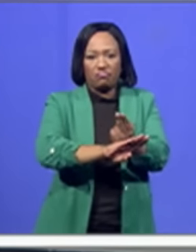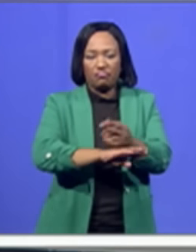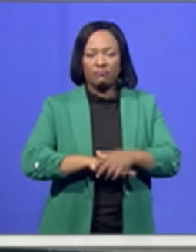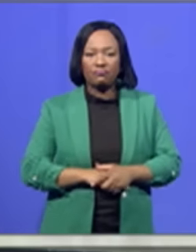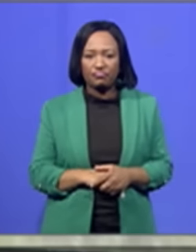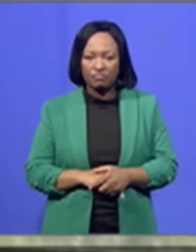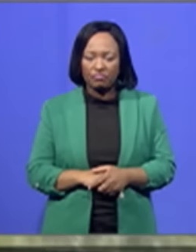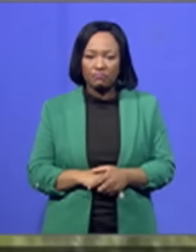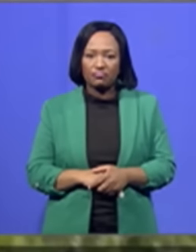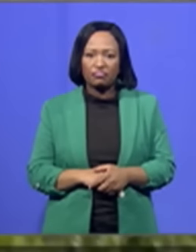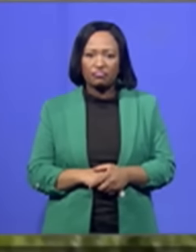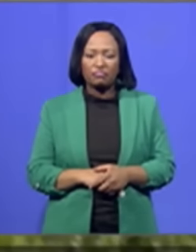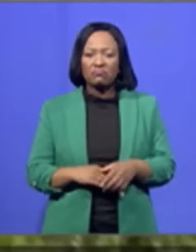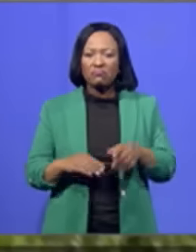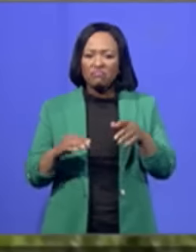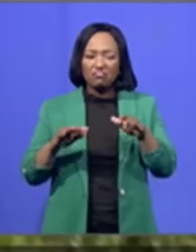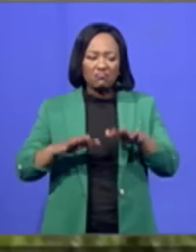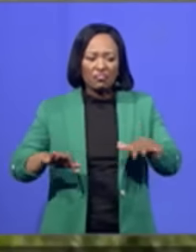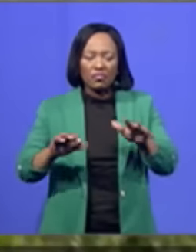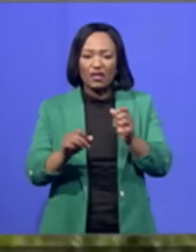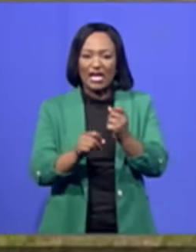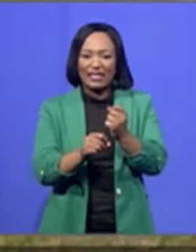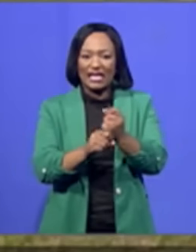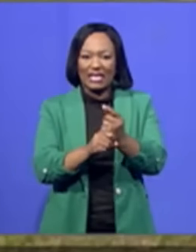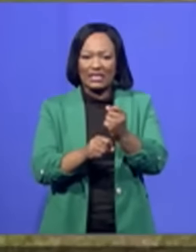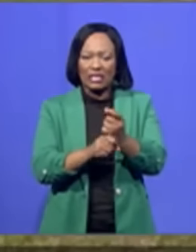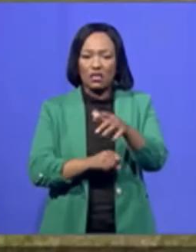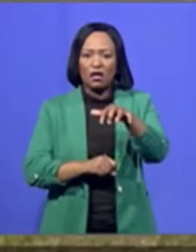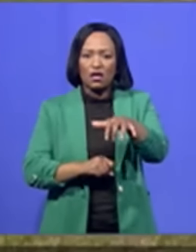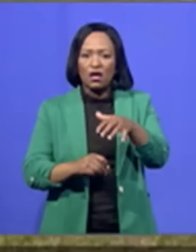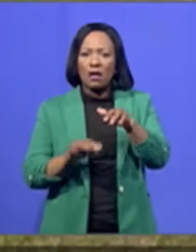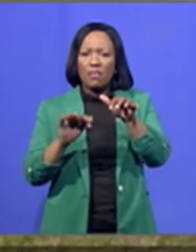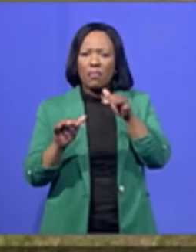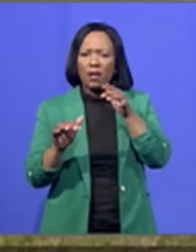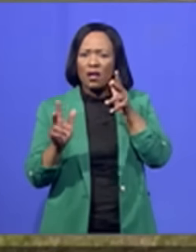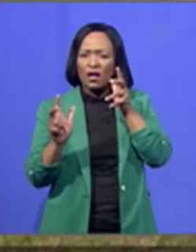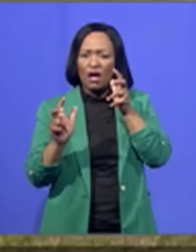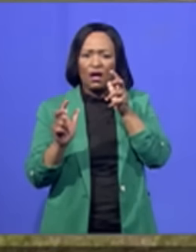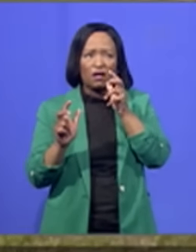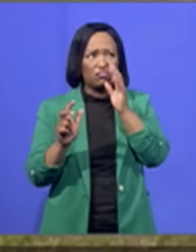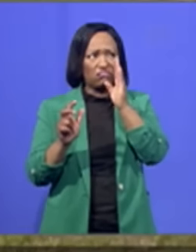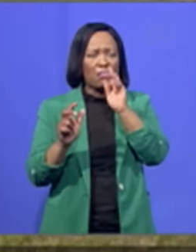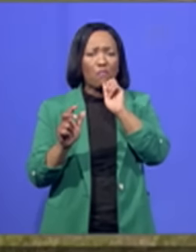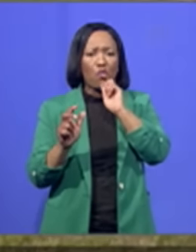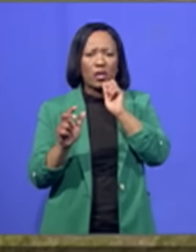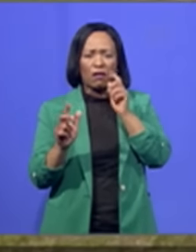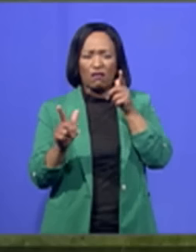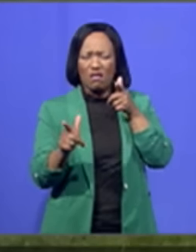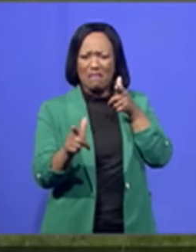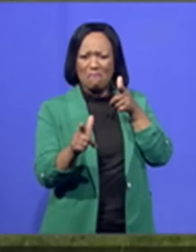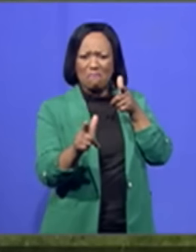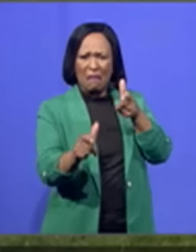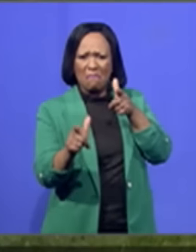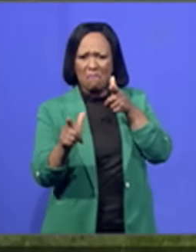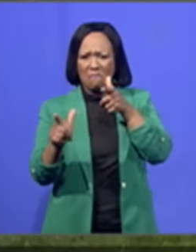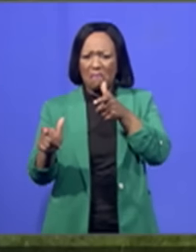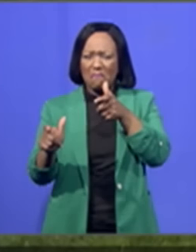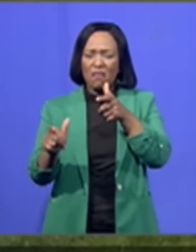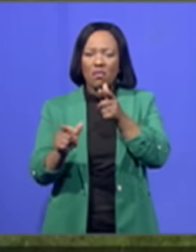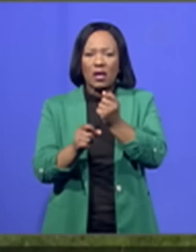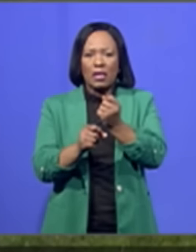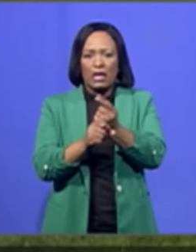go kwagetše medimo ya dithunya ka renkeng ya ditekisi ya Hazelden mesong ya lehono renki yeo e nyane yeo gape le go gauso le